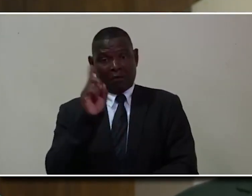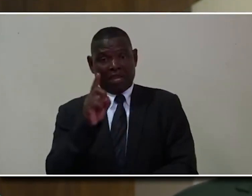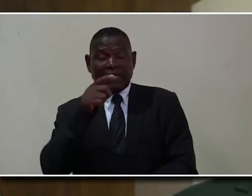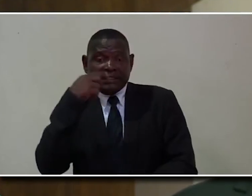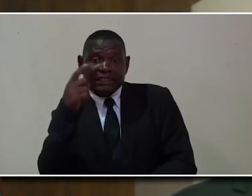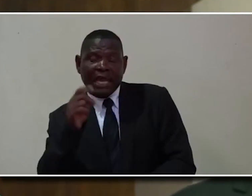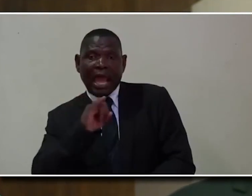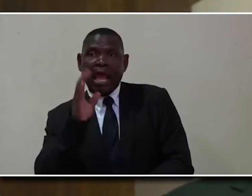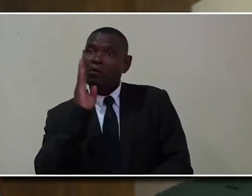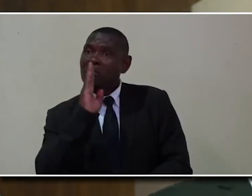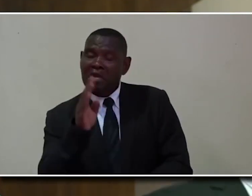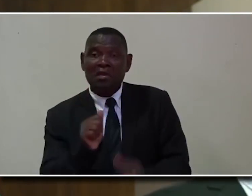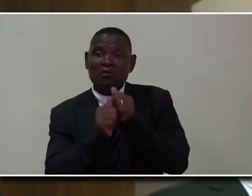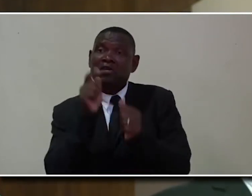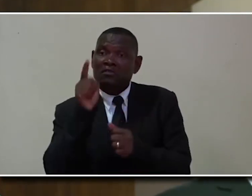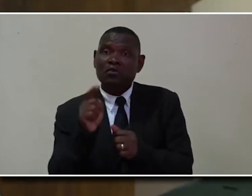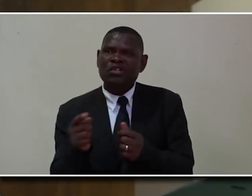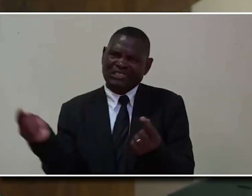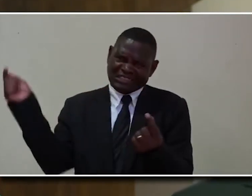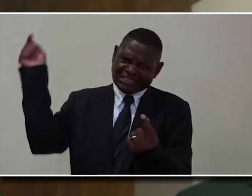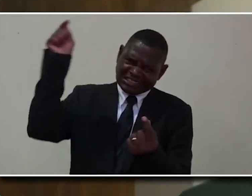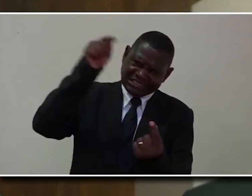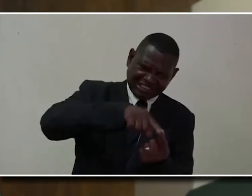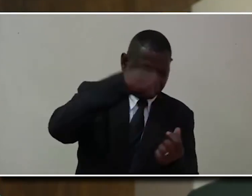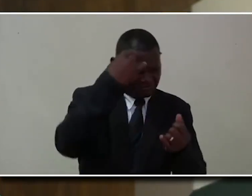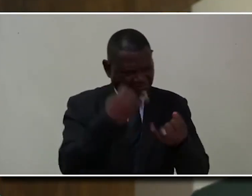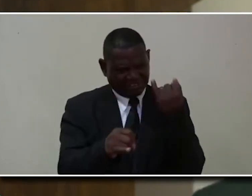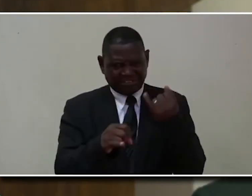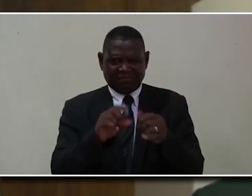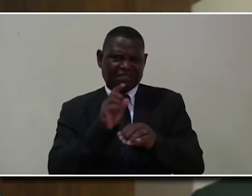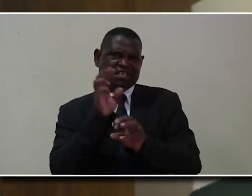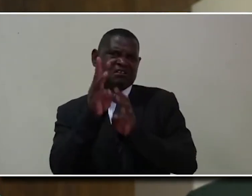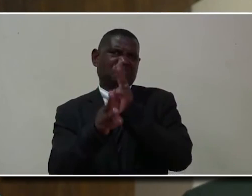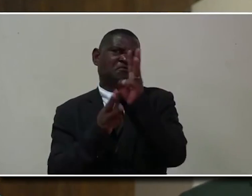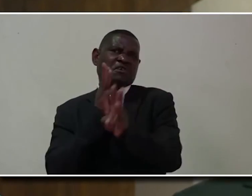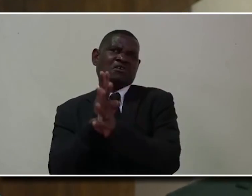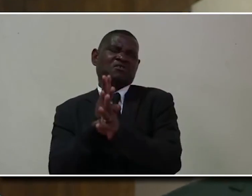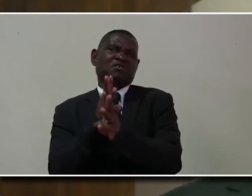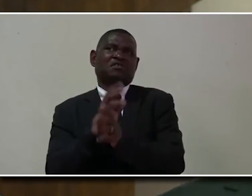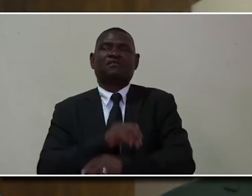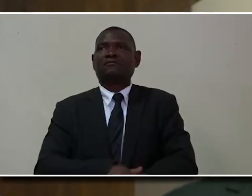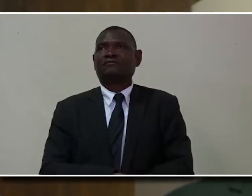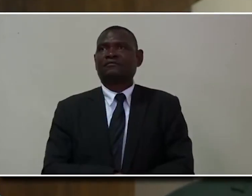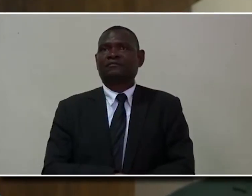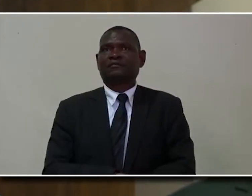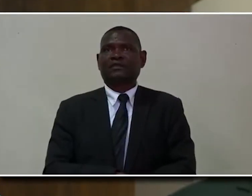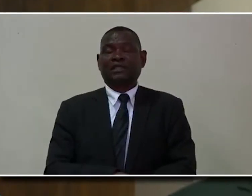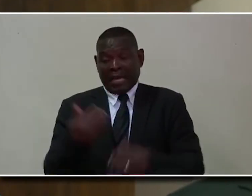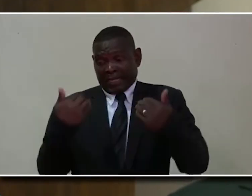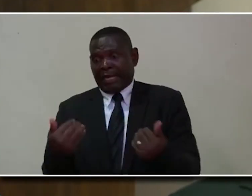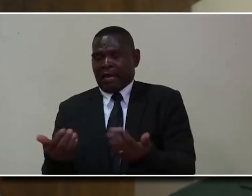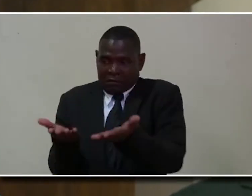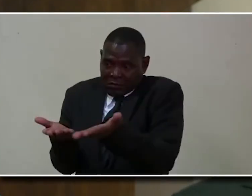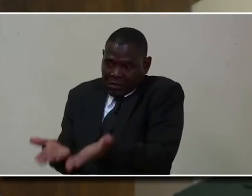you until the end of the age. Komwe yana ati ndizakhala ndinu kufikira kumapeto anyengo. So he is present in his